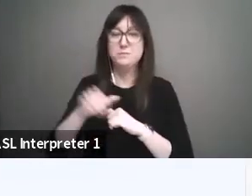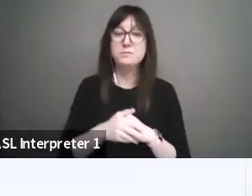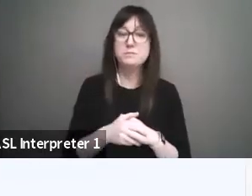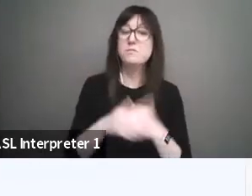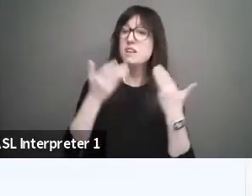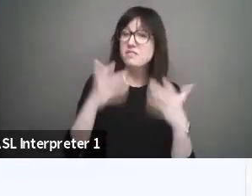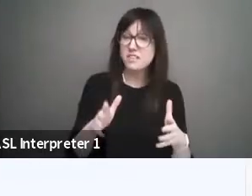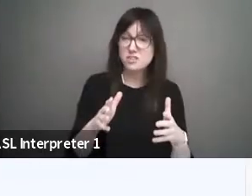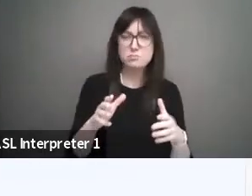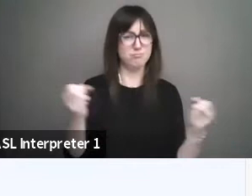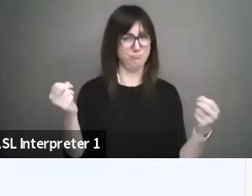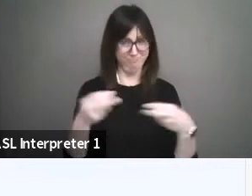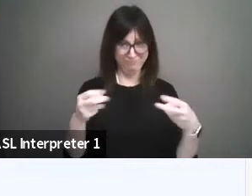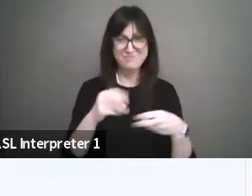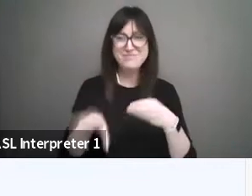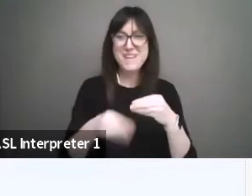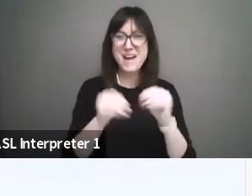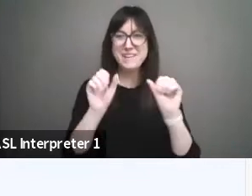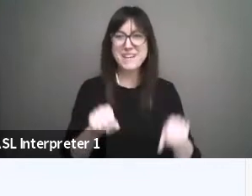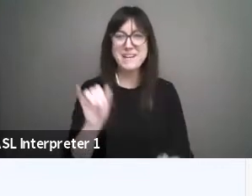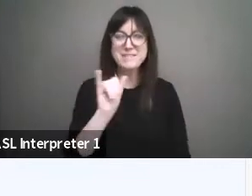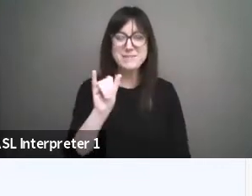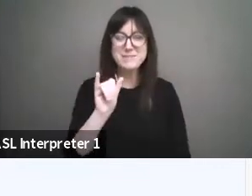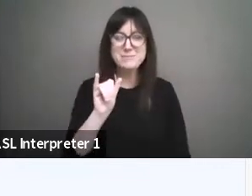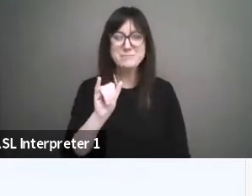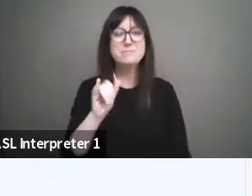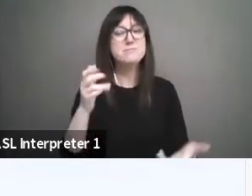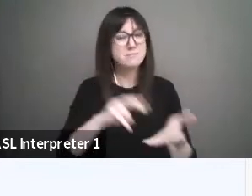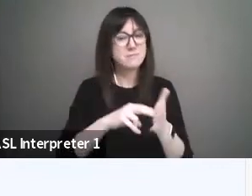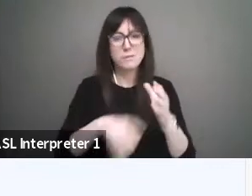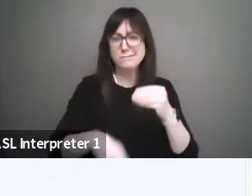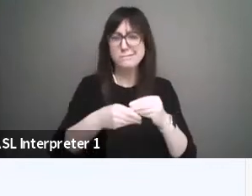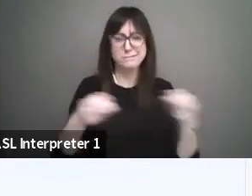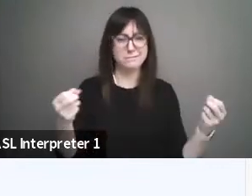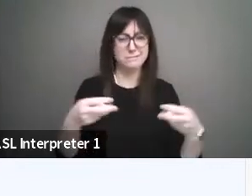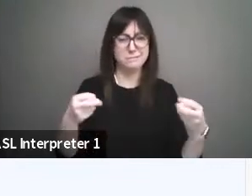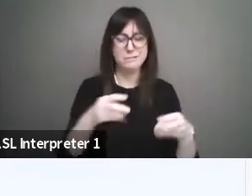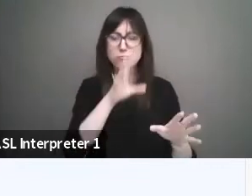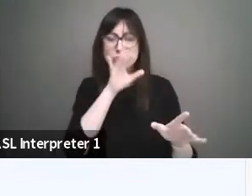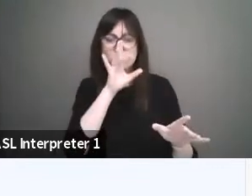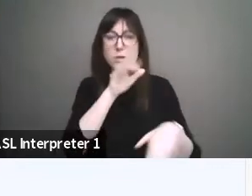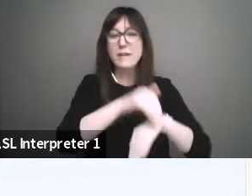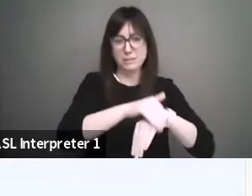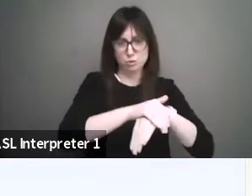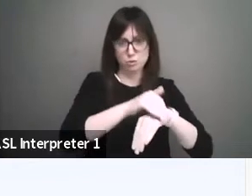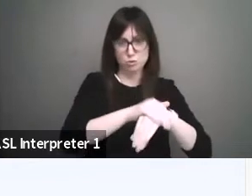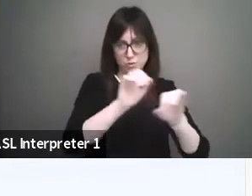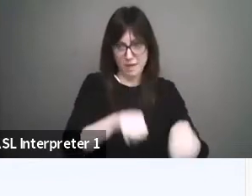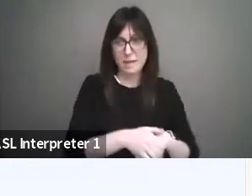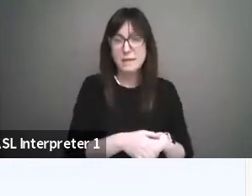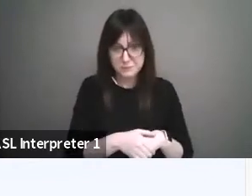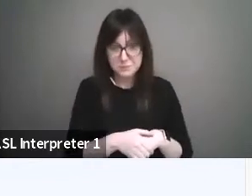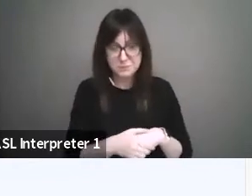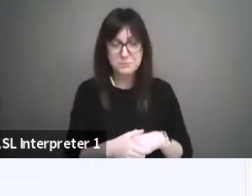closed captions as well too. So we can automatically close caption my audio in English, so for